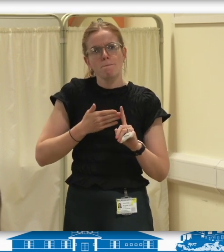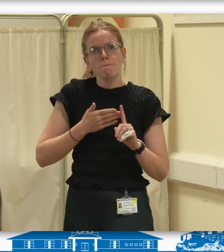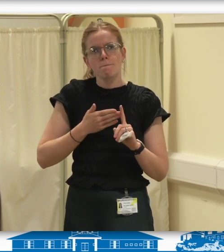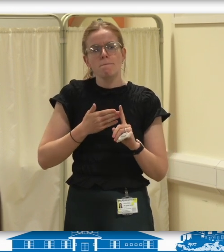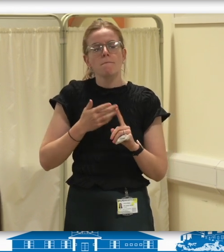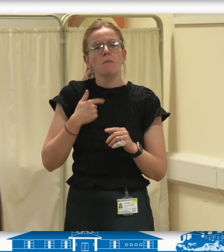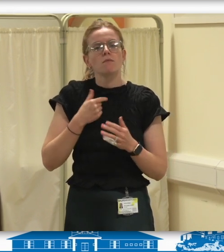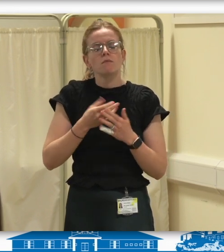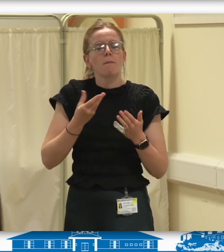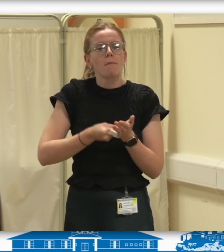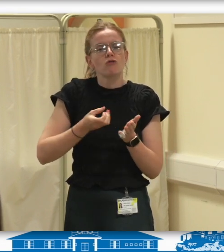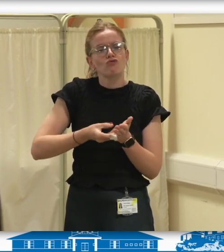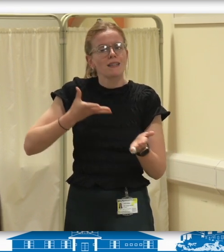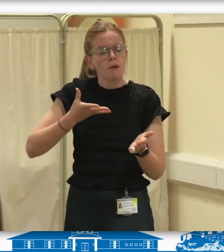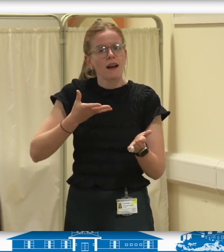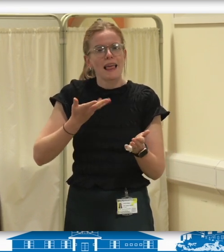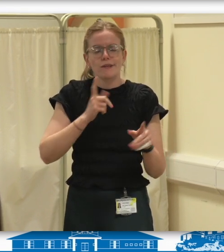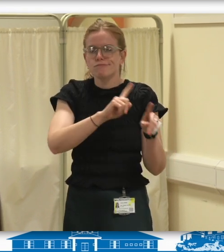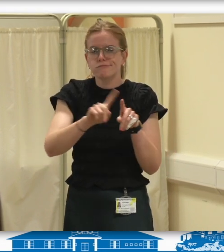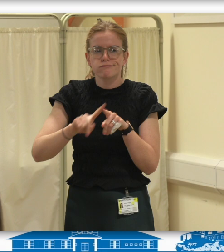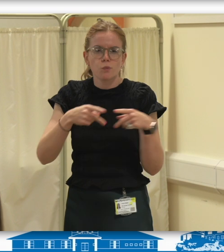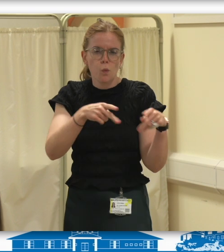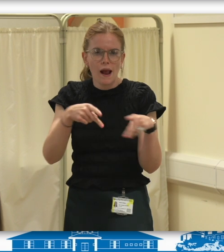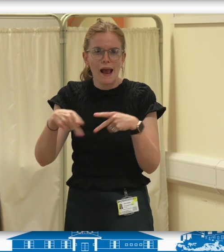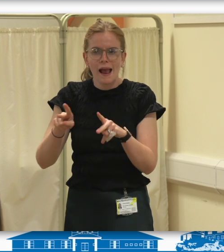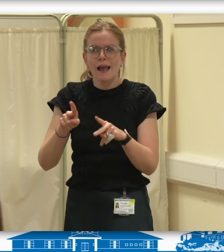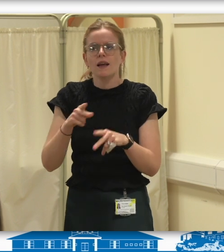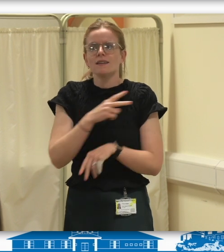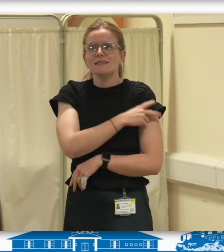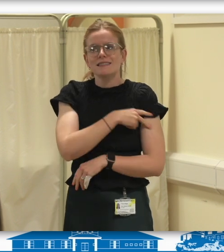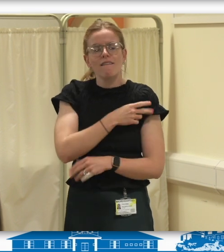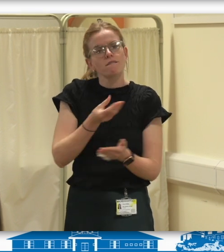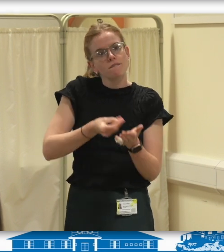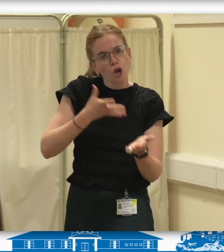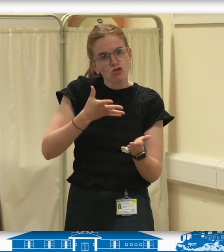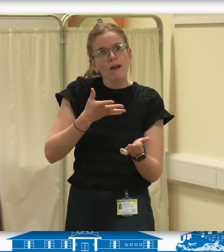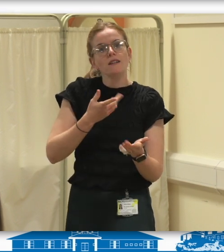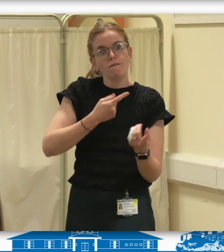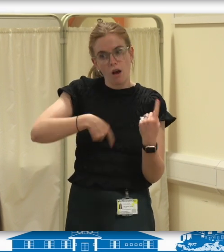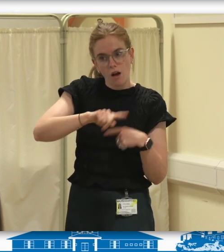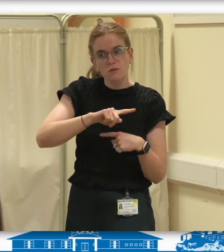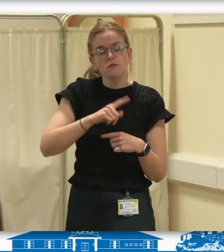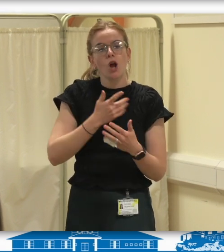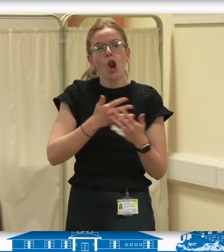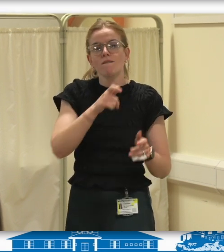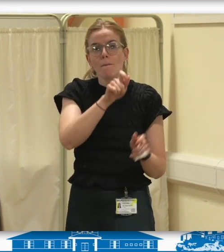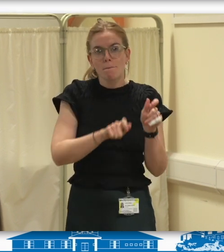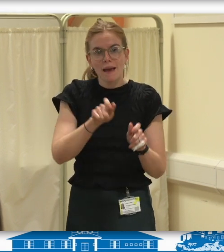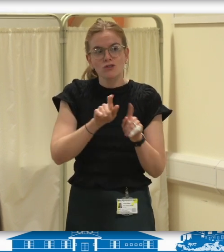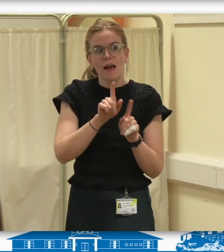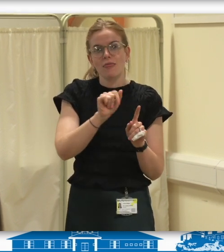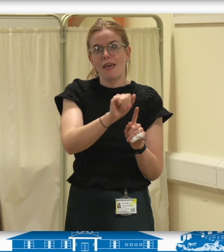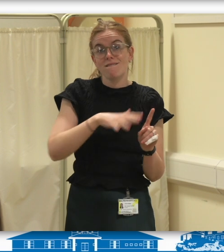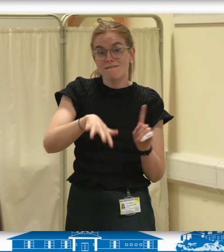money through a variety of means. Our staff fundraise for us. Many of our patients and their families